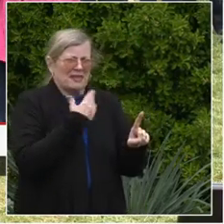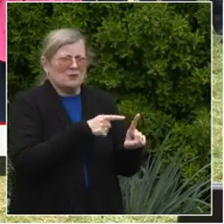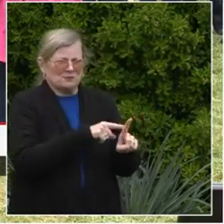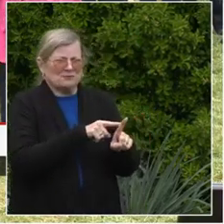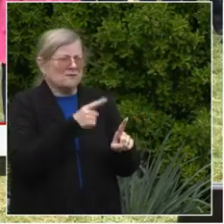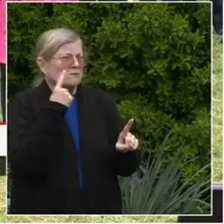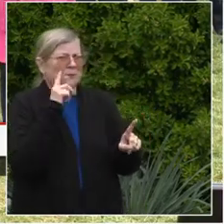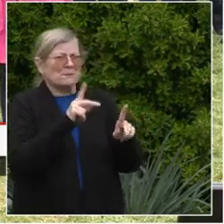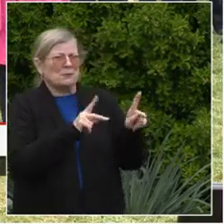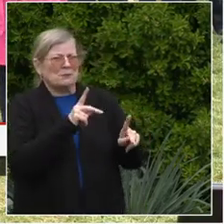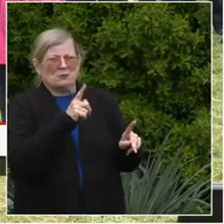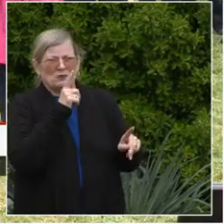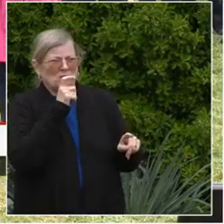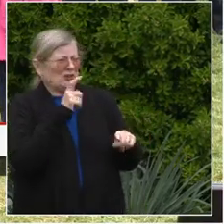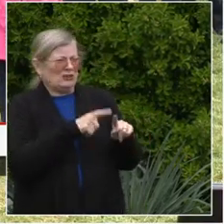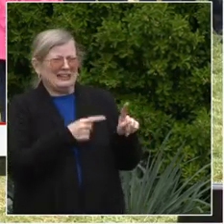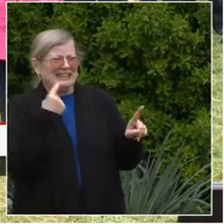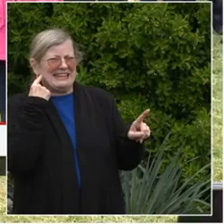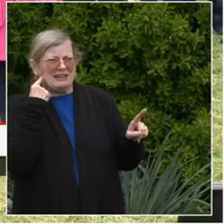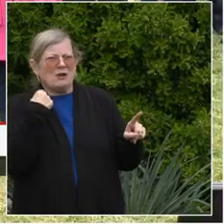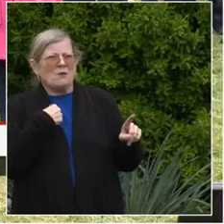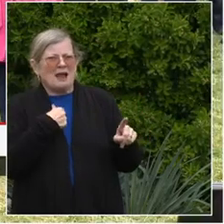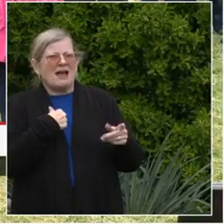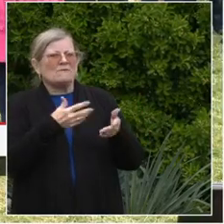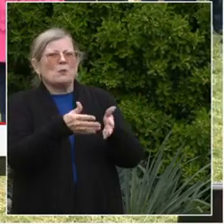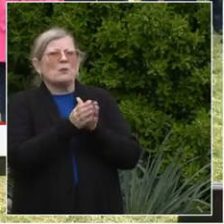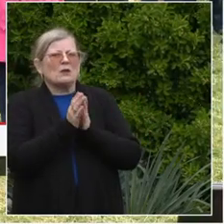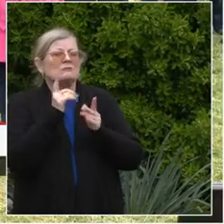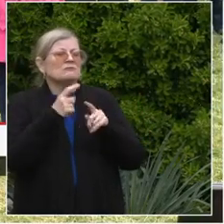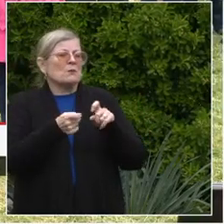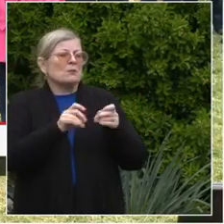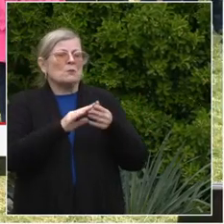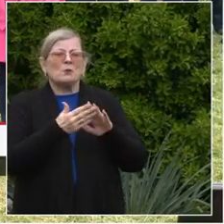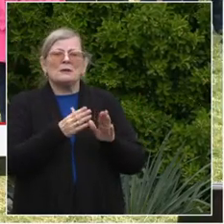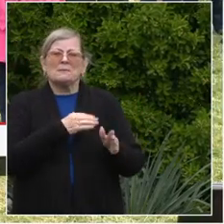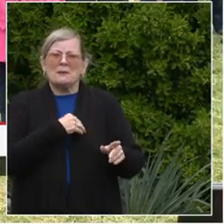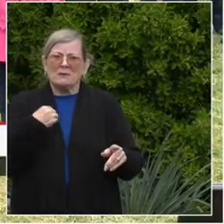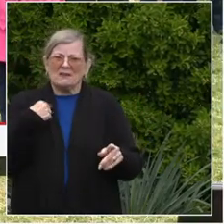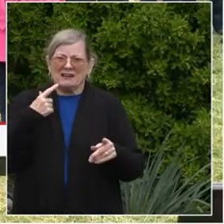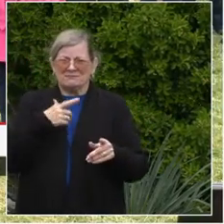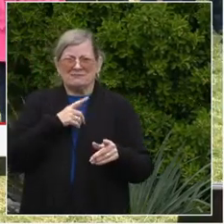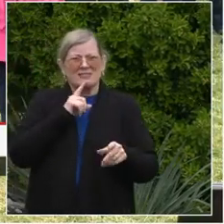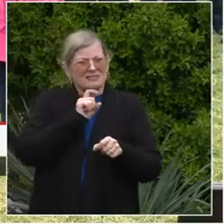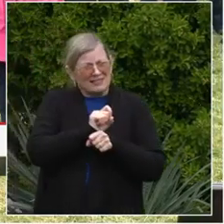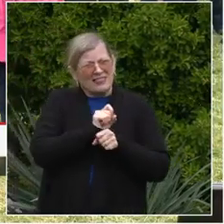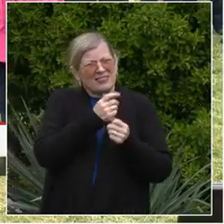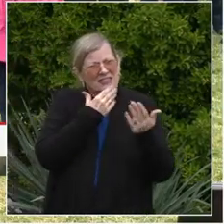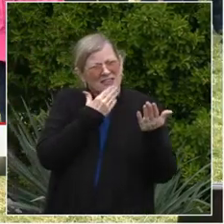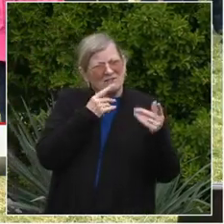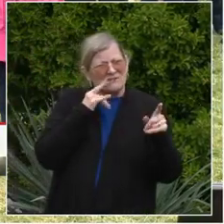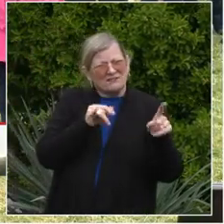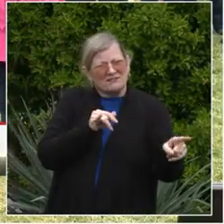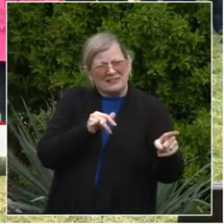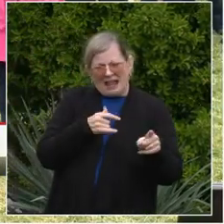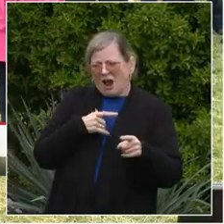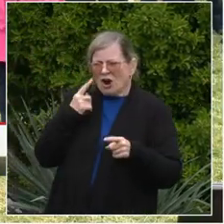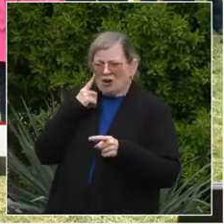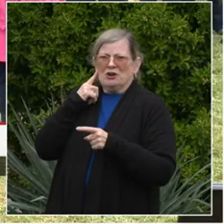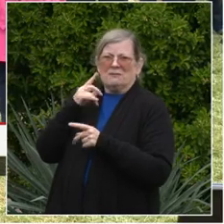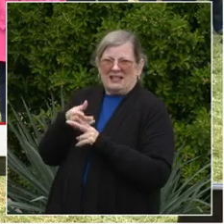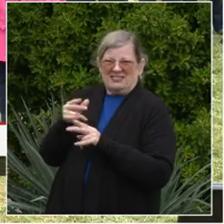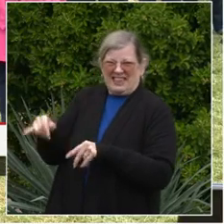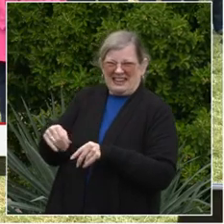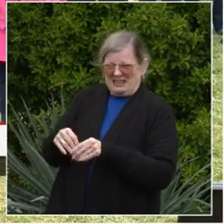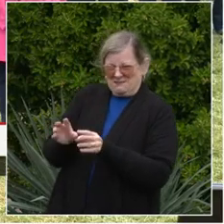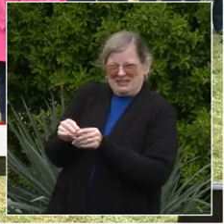those who could not hear, we have a request from a community member. Thank you for that. I actually heard that at the meeting we were at over the weekend on